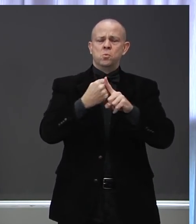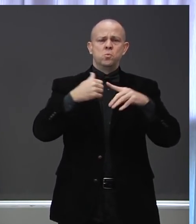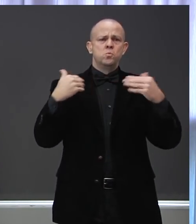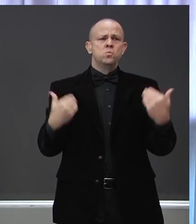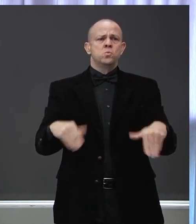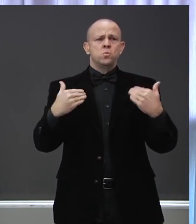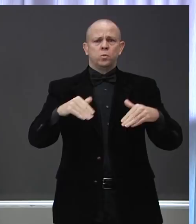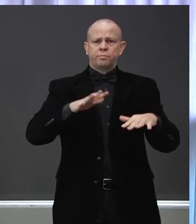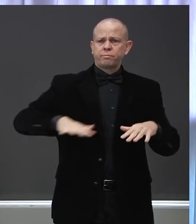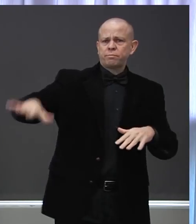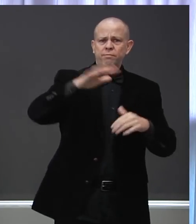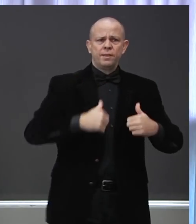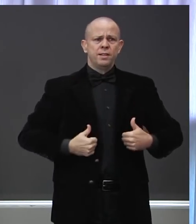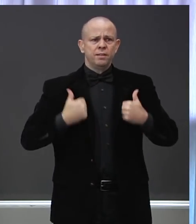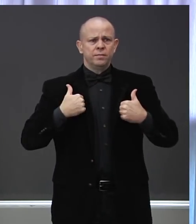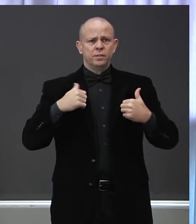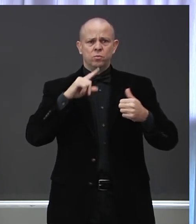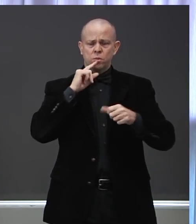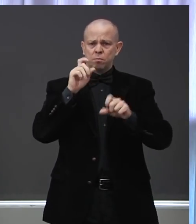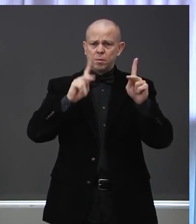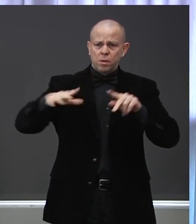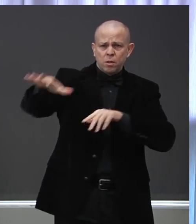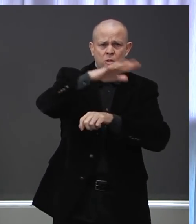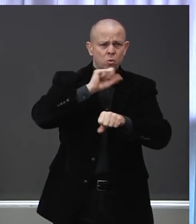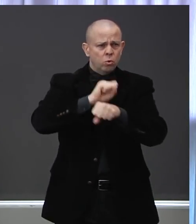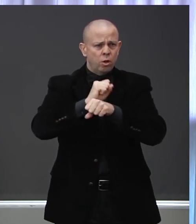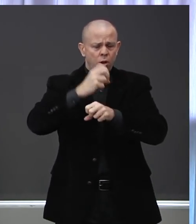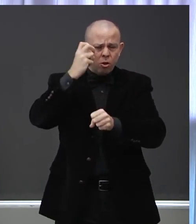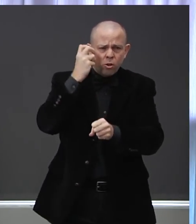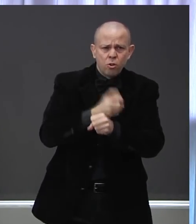and people are working really hard to overcome that.